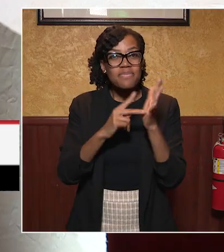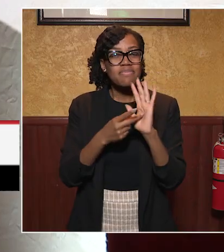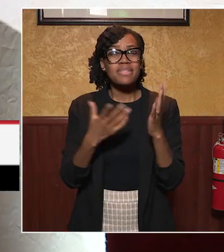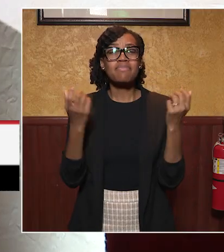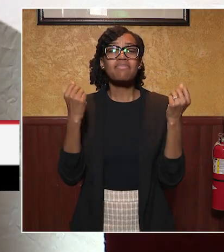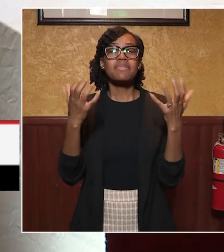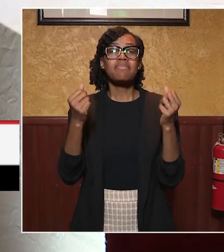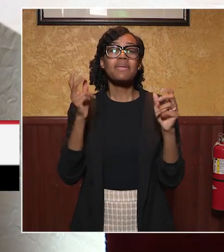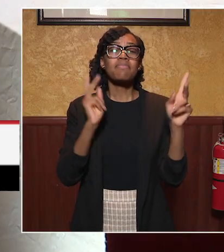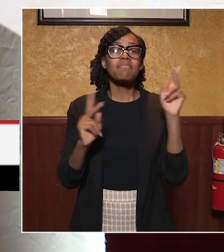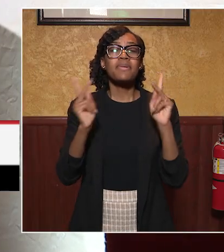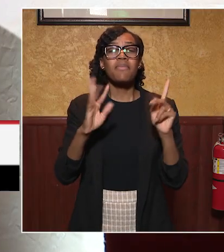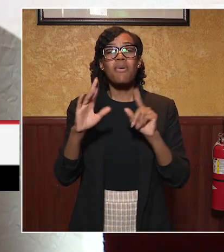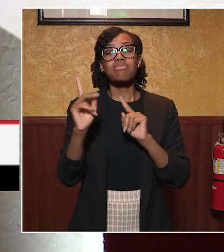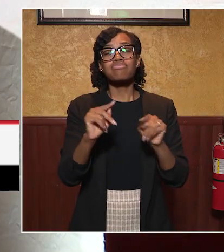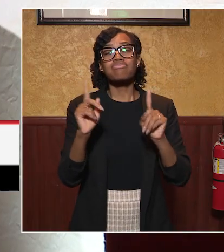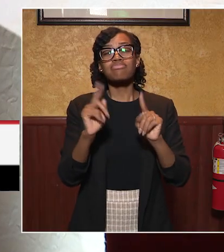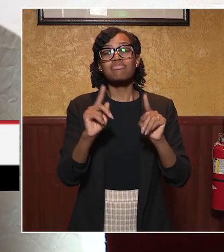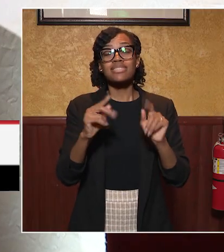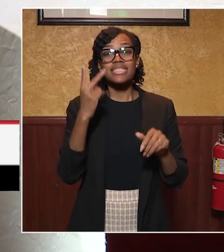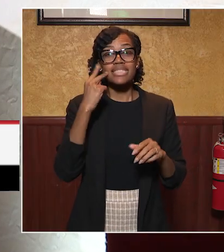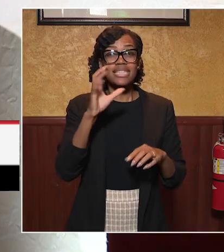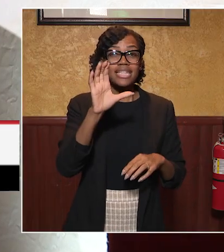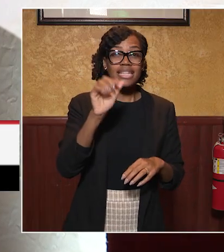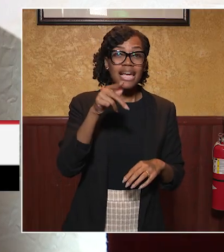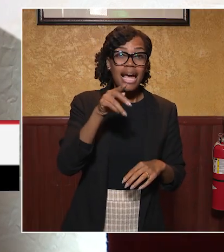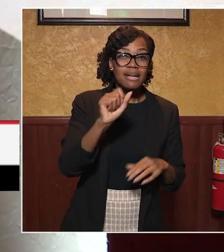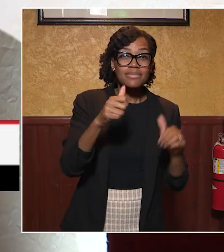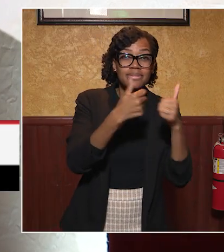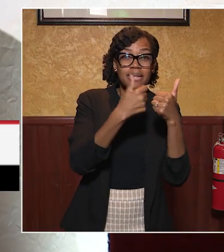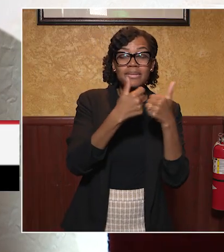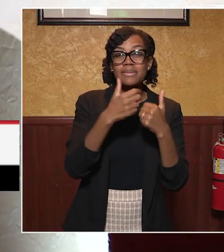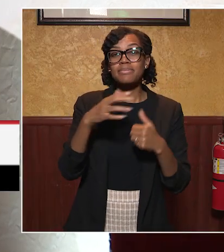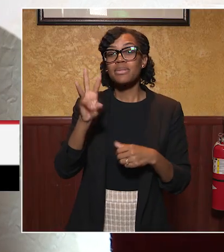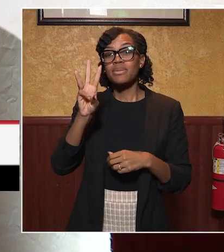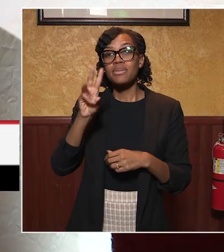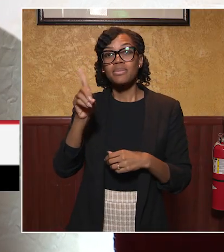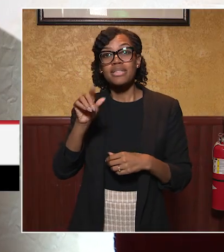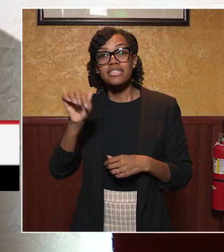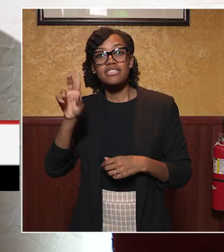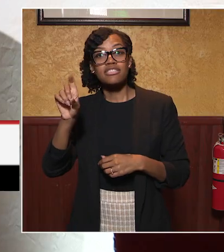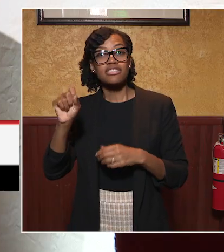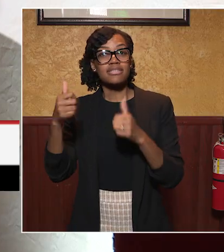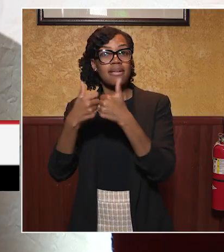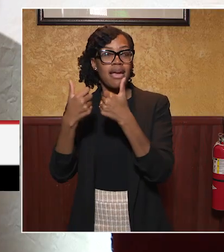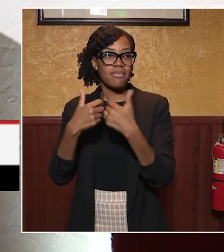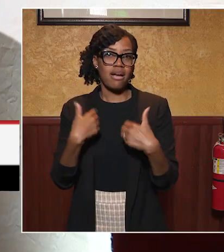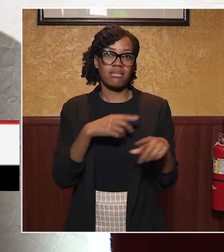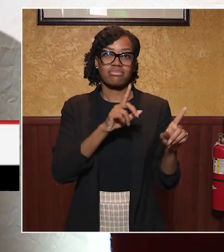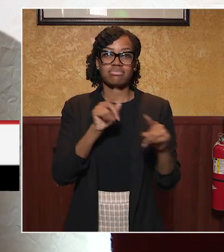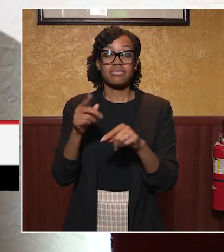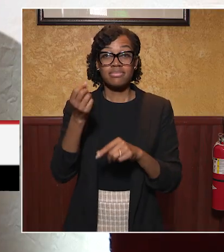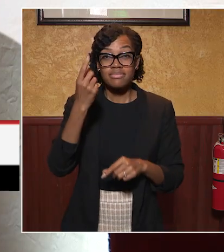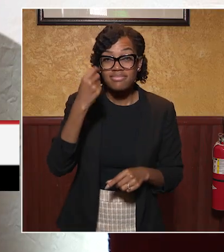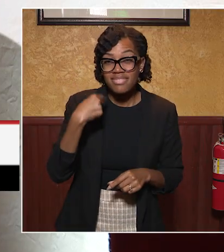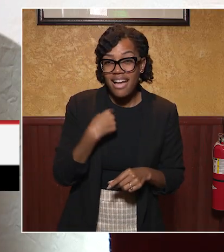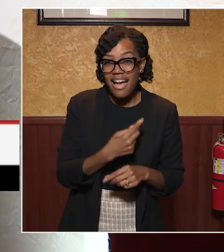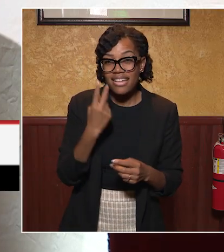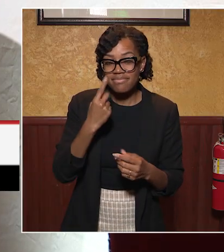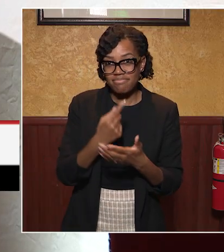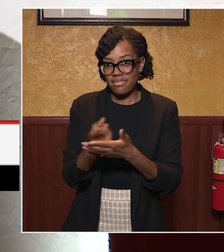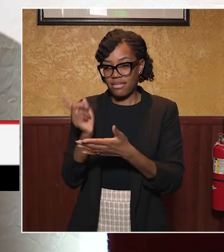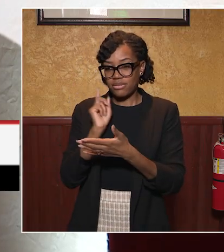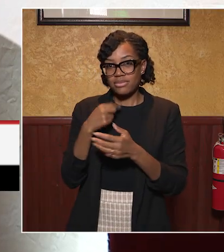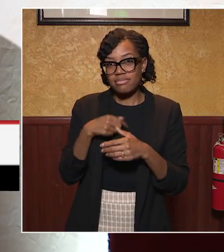fans are going to be here as well. I got to see the first phase of the renovations just last week, and